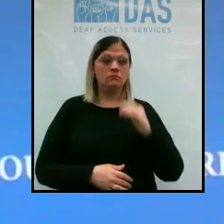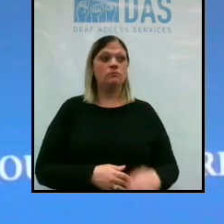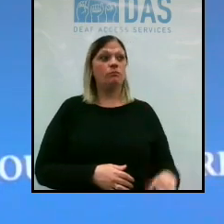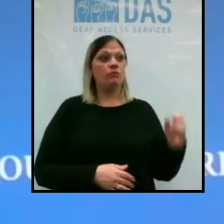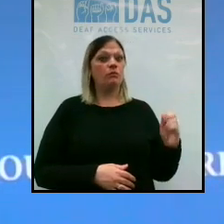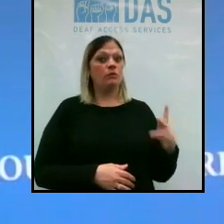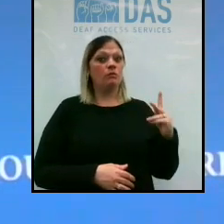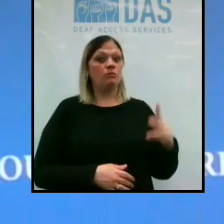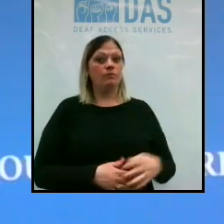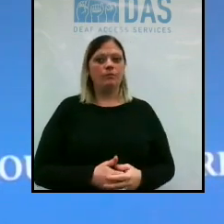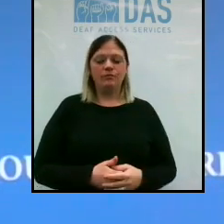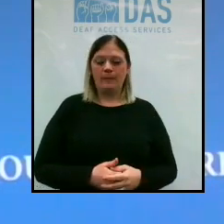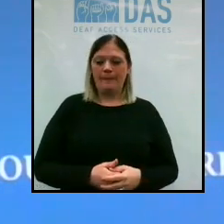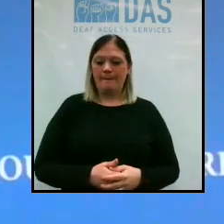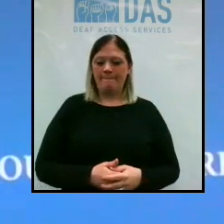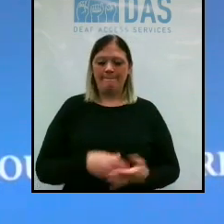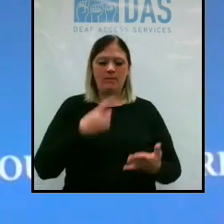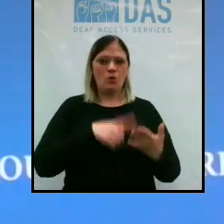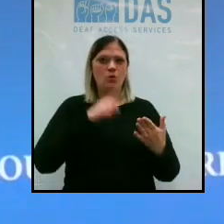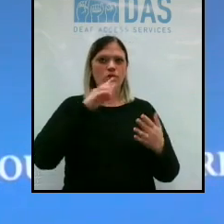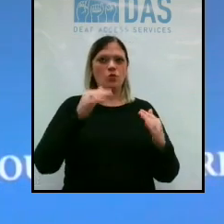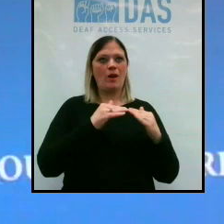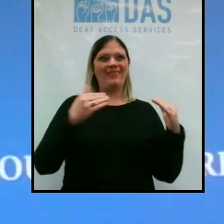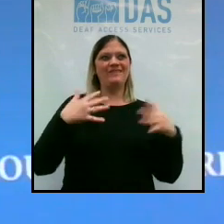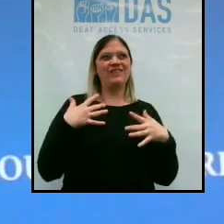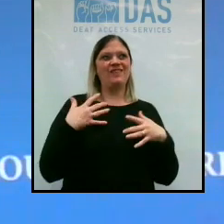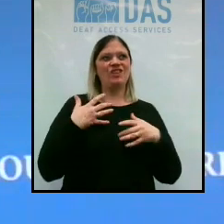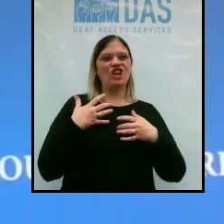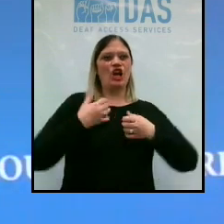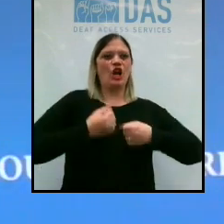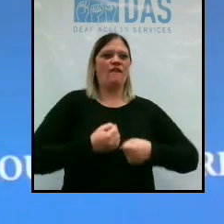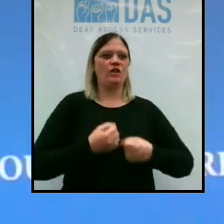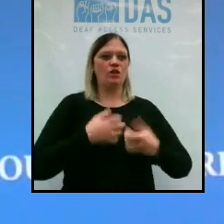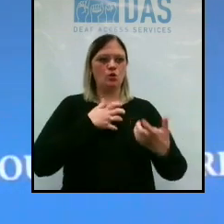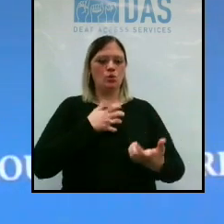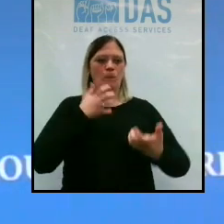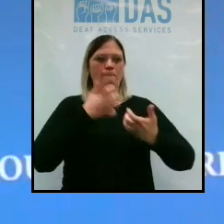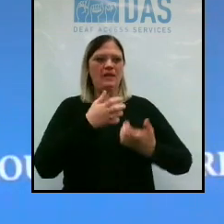Okay. What is your level of confidence in being able to meet the